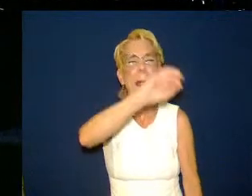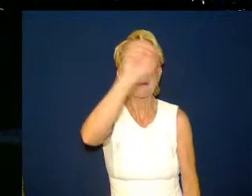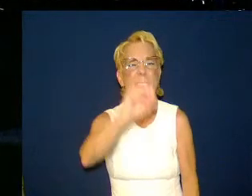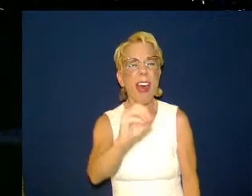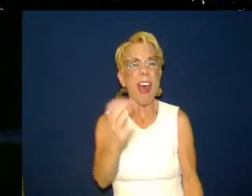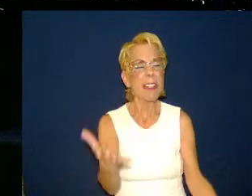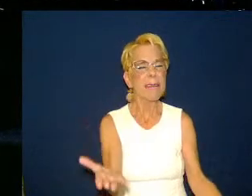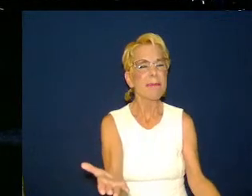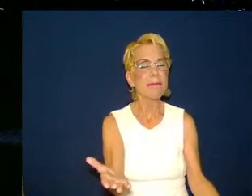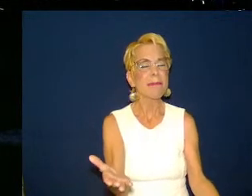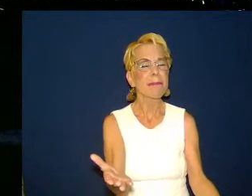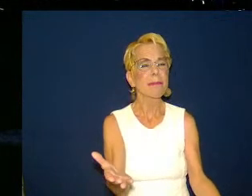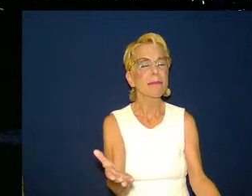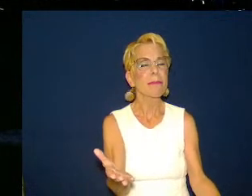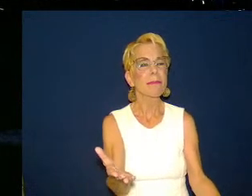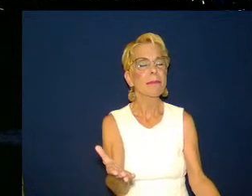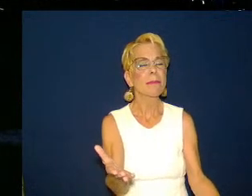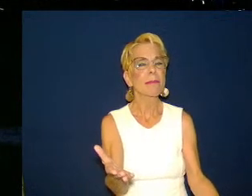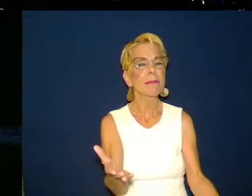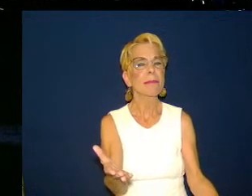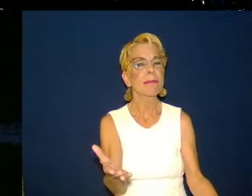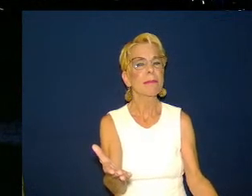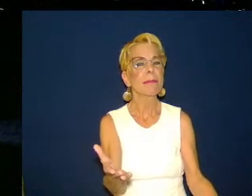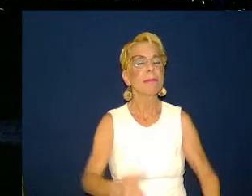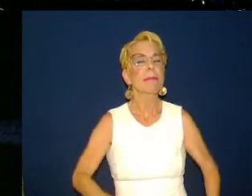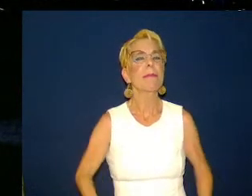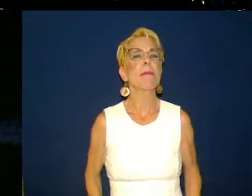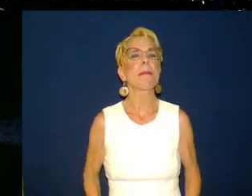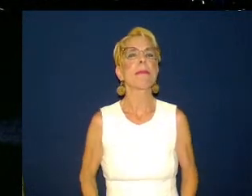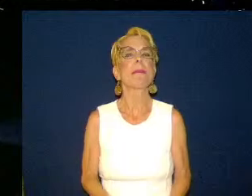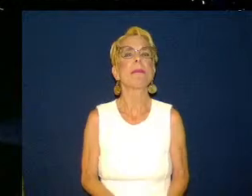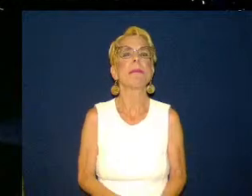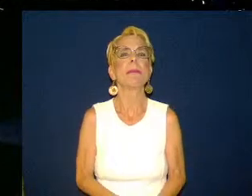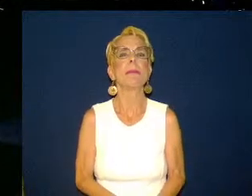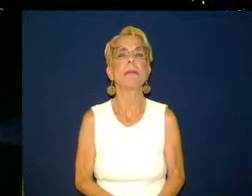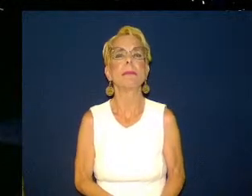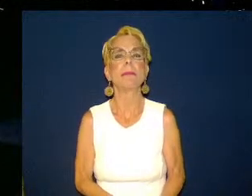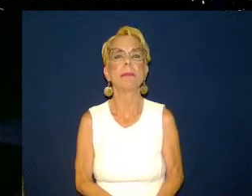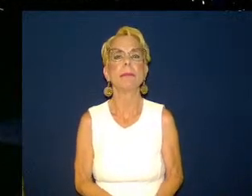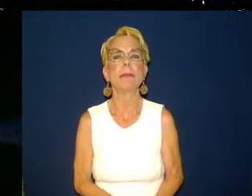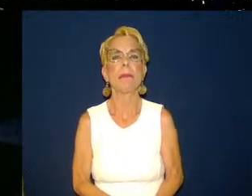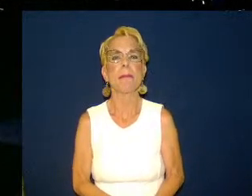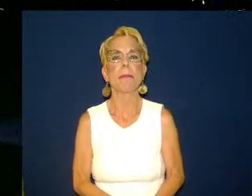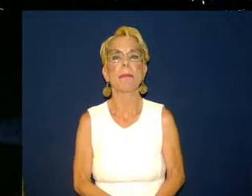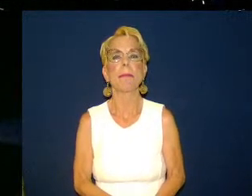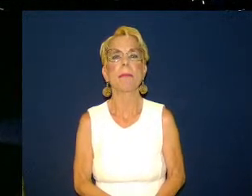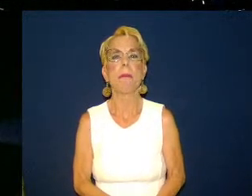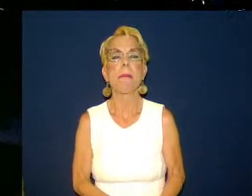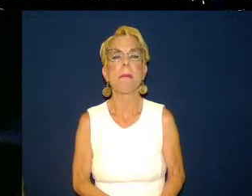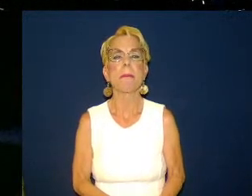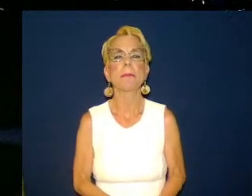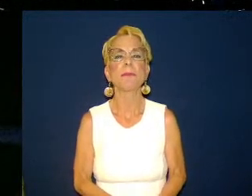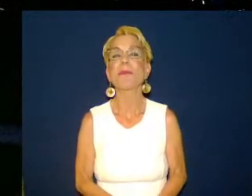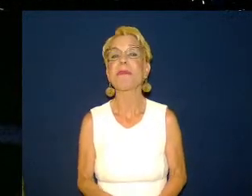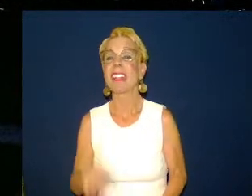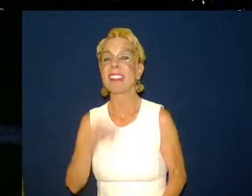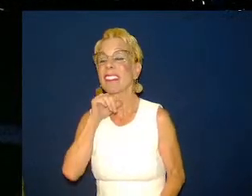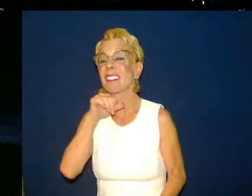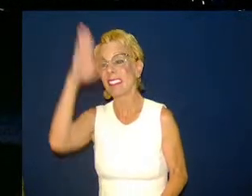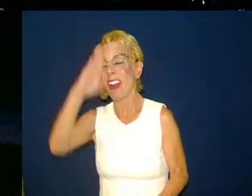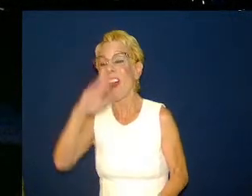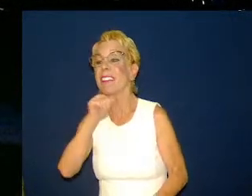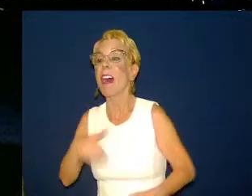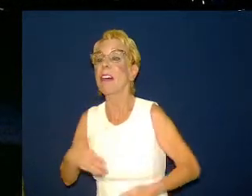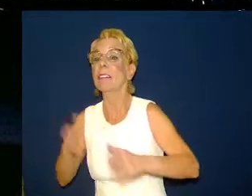promised land, or the land I promised on oath to Abraham, Isaac, and Jacob. Then the next verse, Numbers 14,